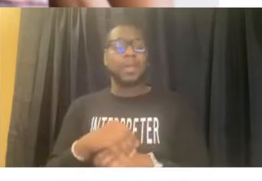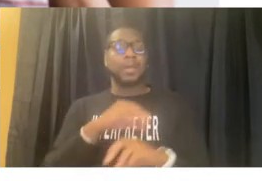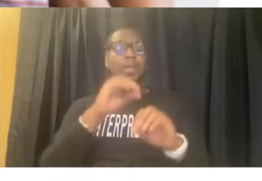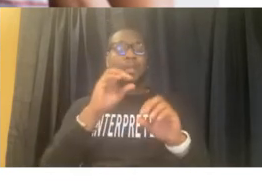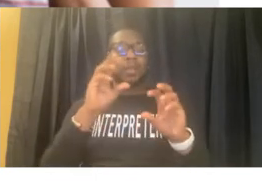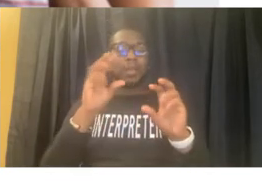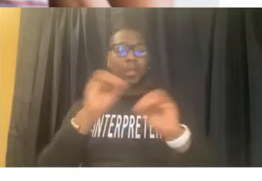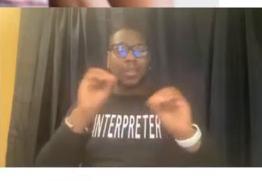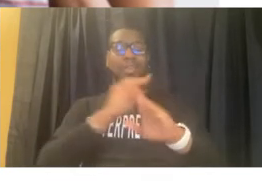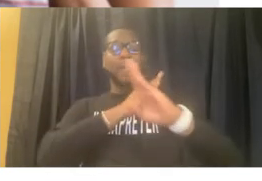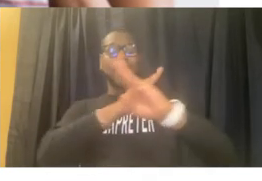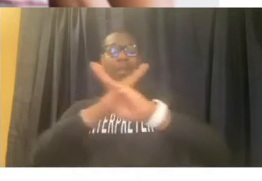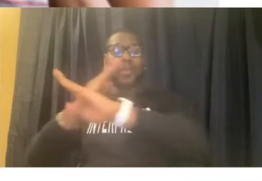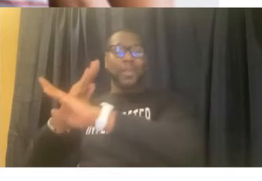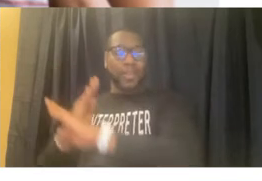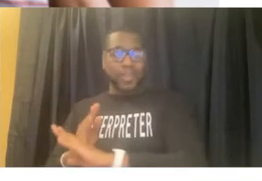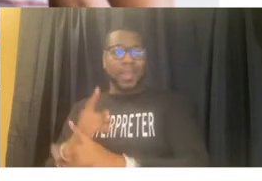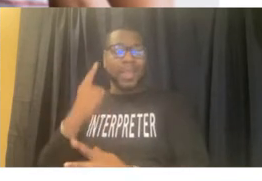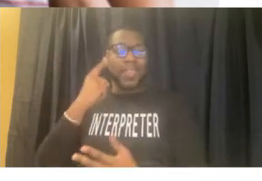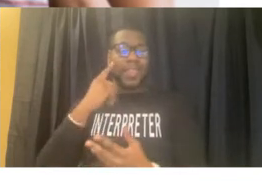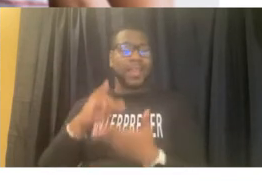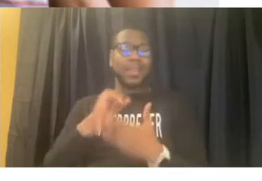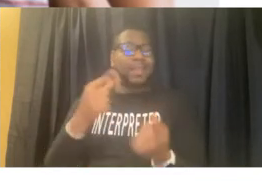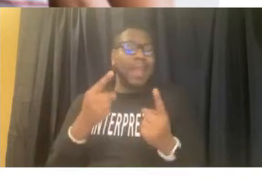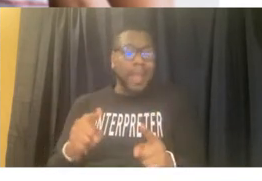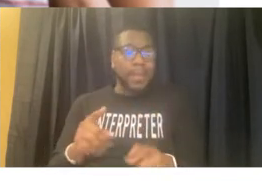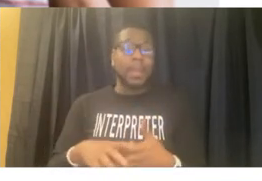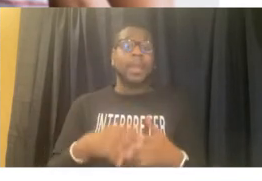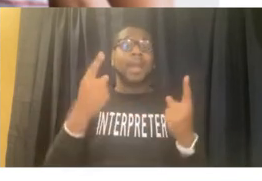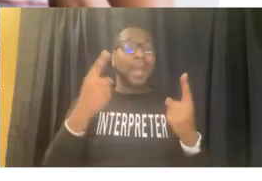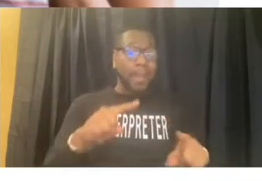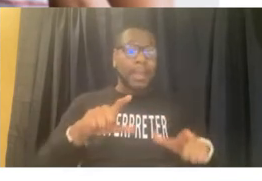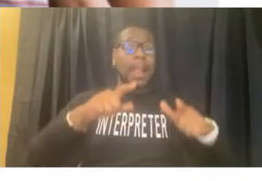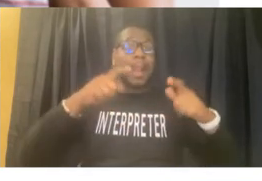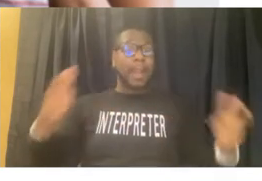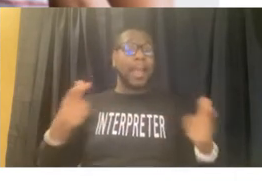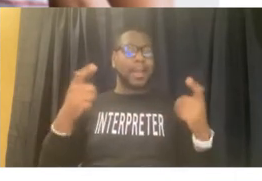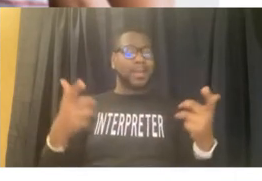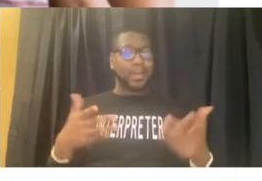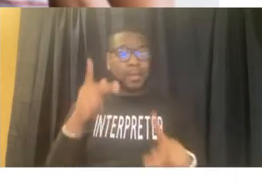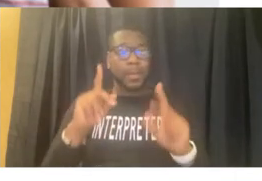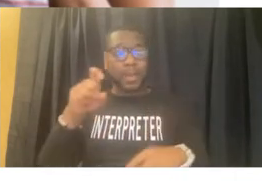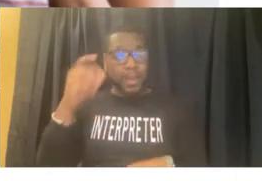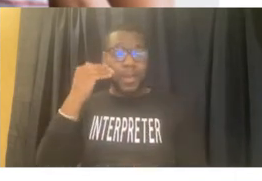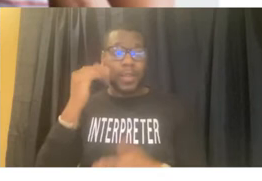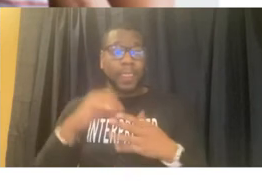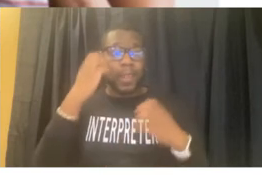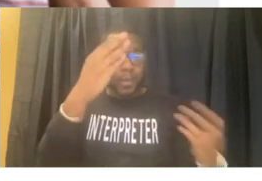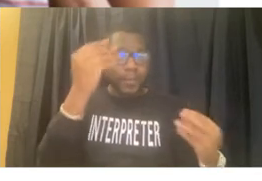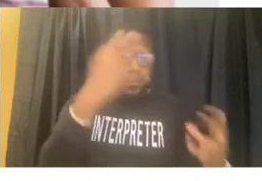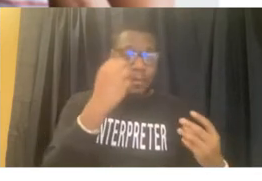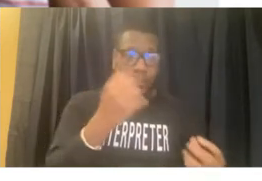think that, well, it doesn't really happen in those relationships. It does. Lack of familiar or community support leads to